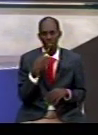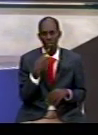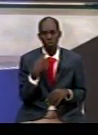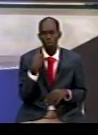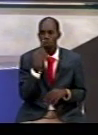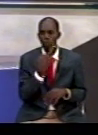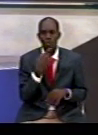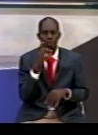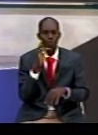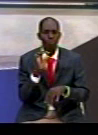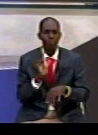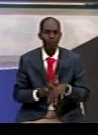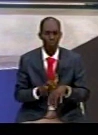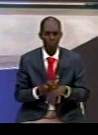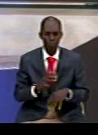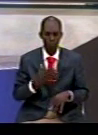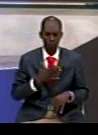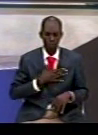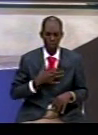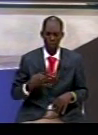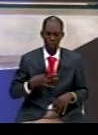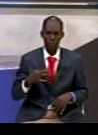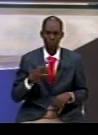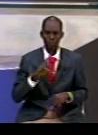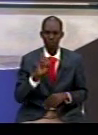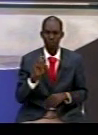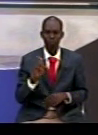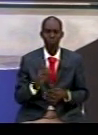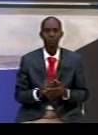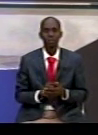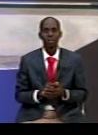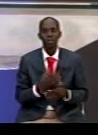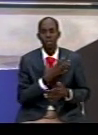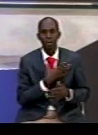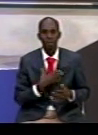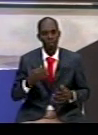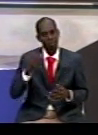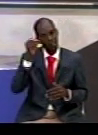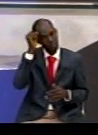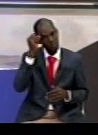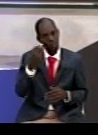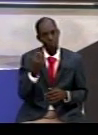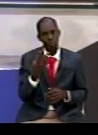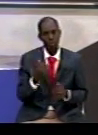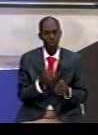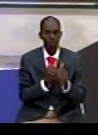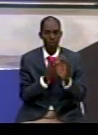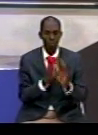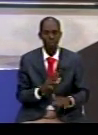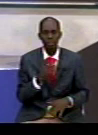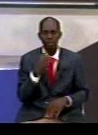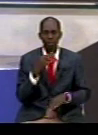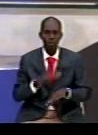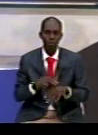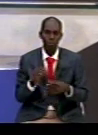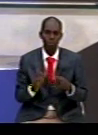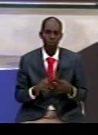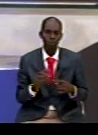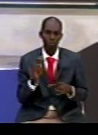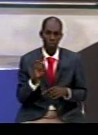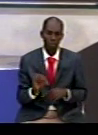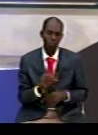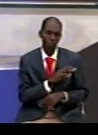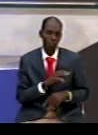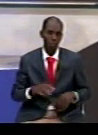who touched my clothes? And his disciples said unto him,